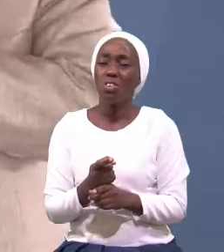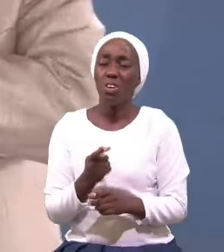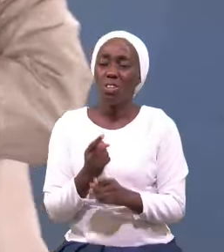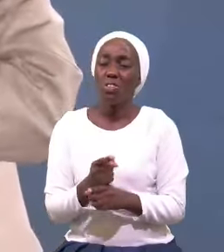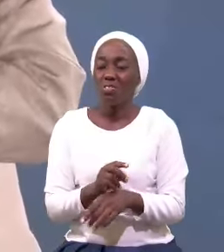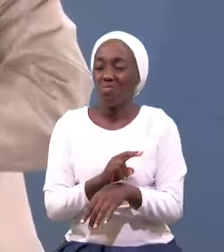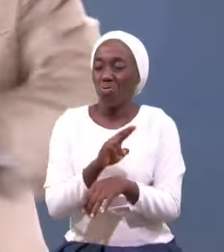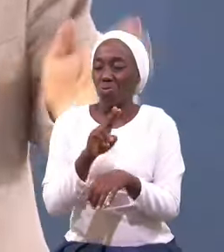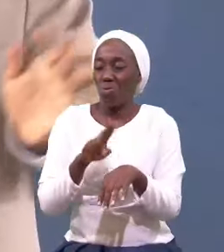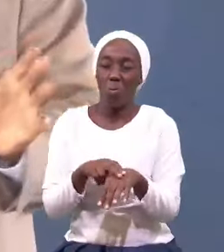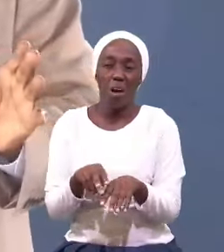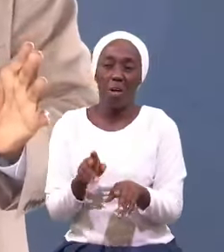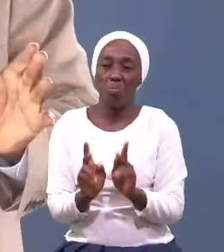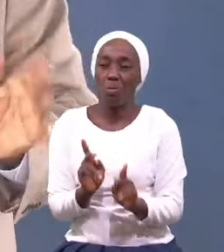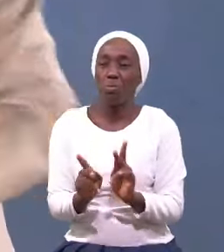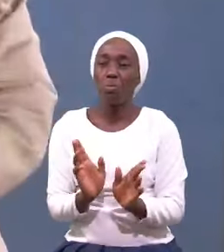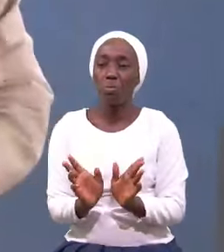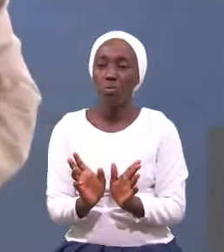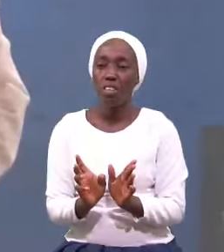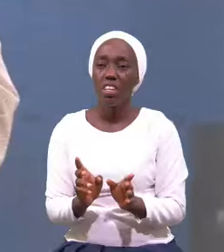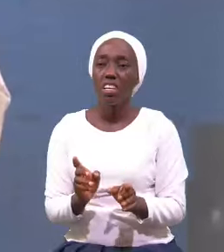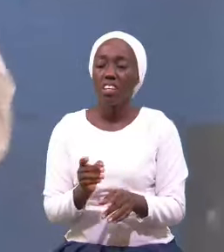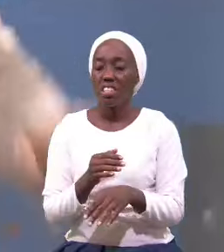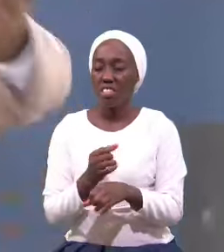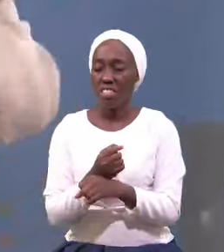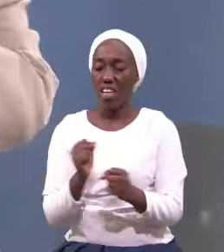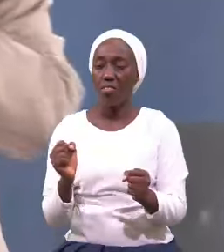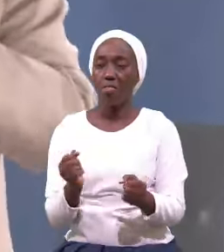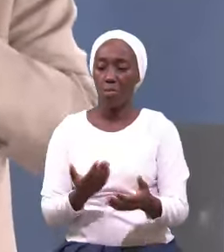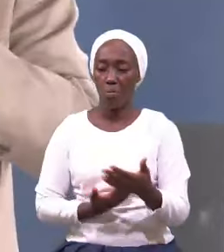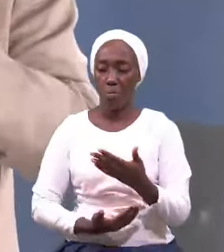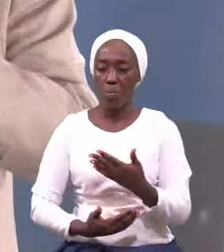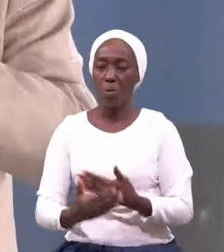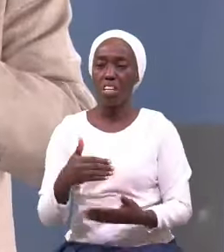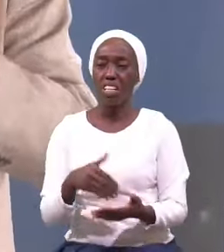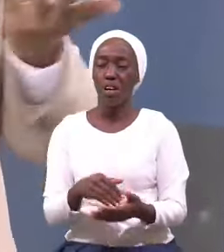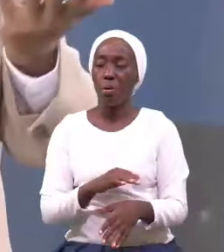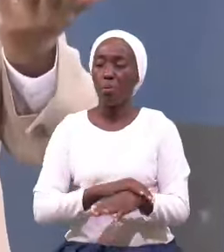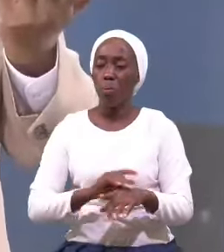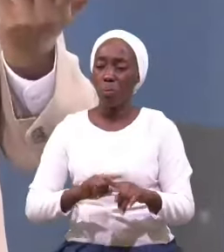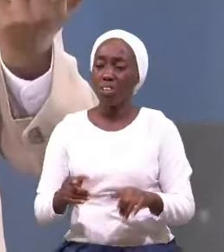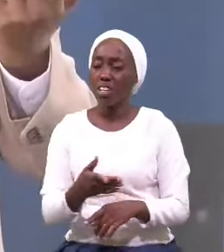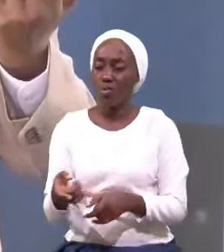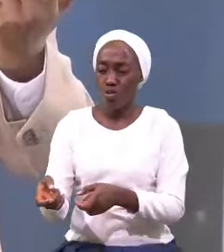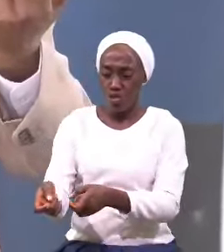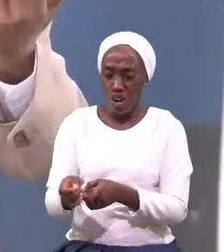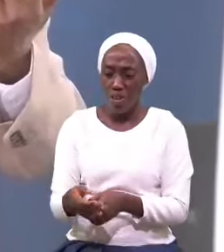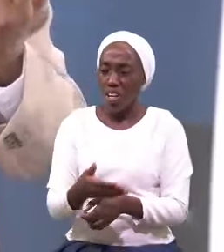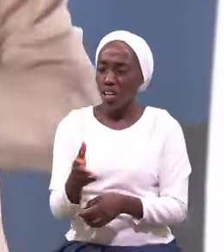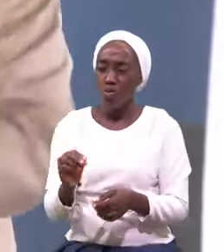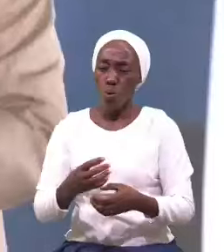Believers. Saved. Born again. But there's no drive. There's no